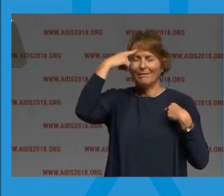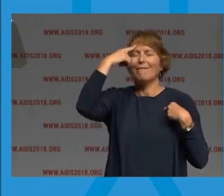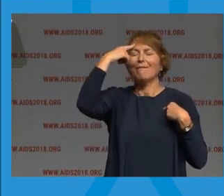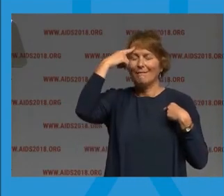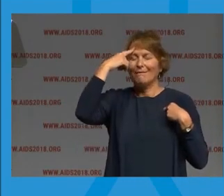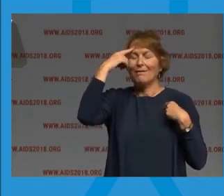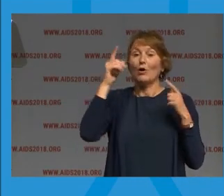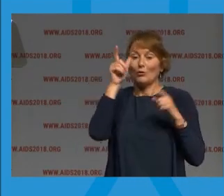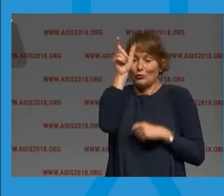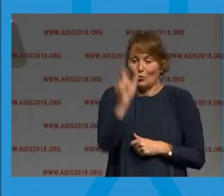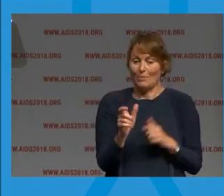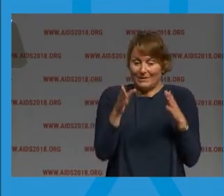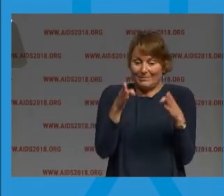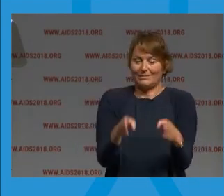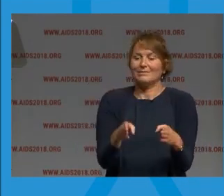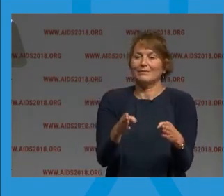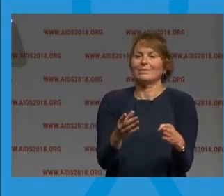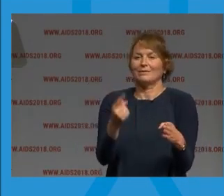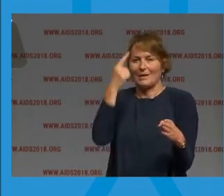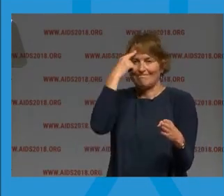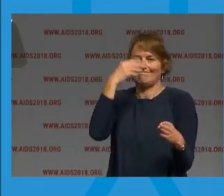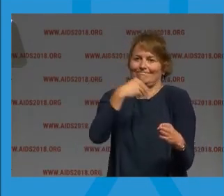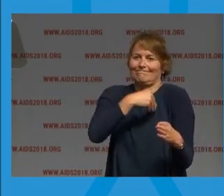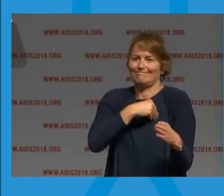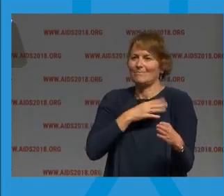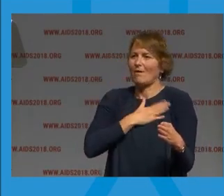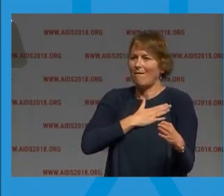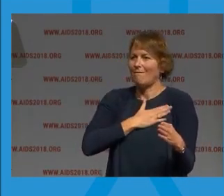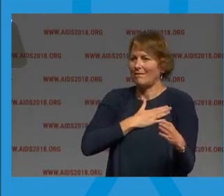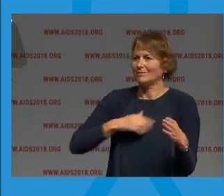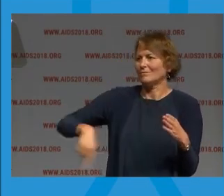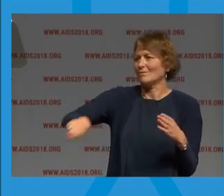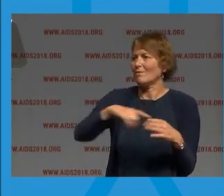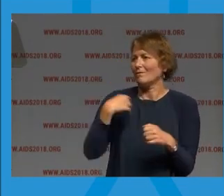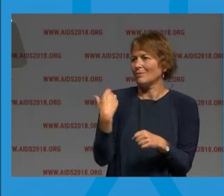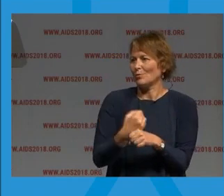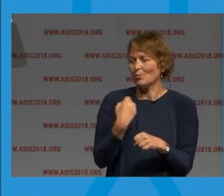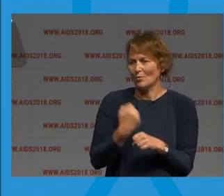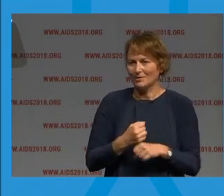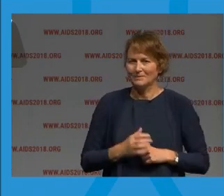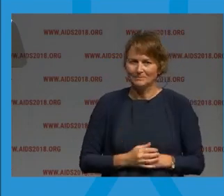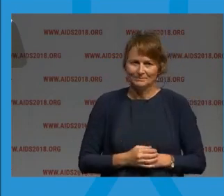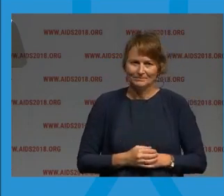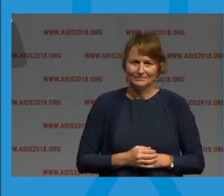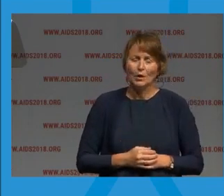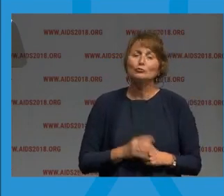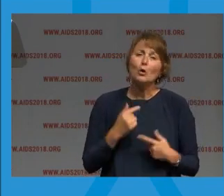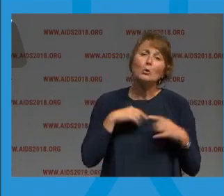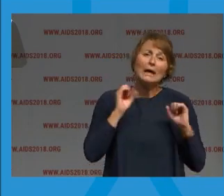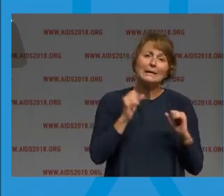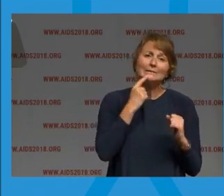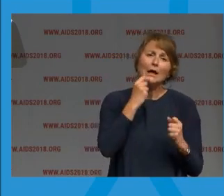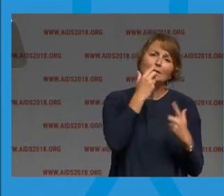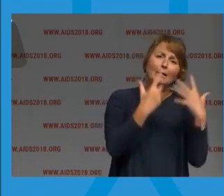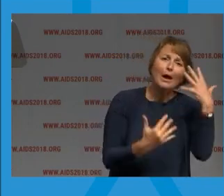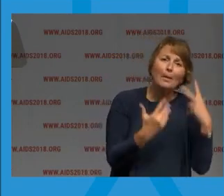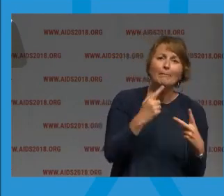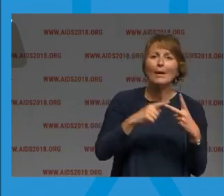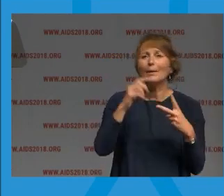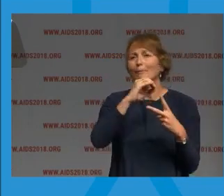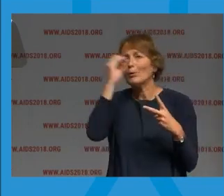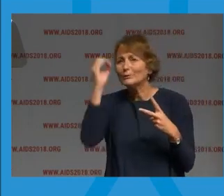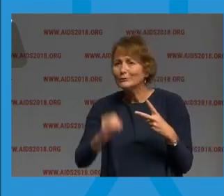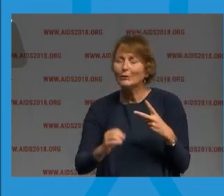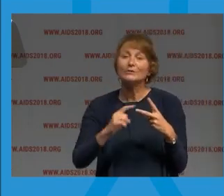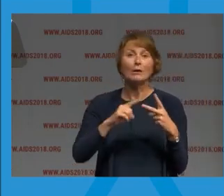heart and at the heart of all of our work. Because numbers and outcomes are very